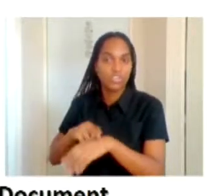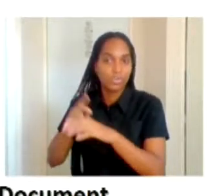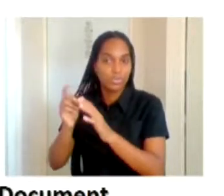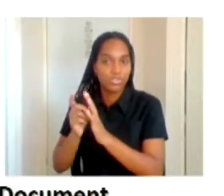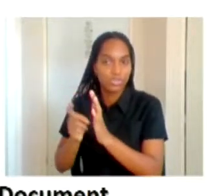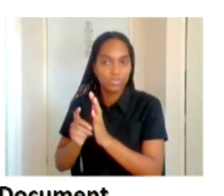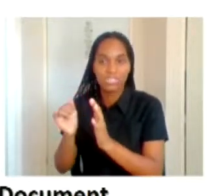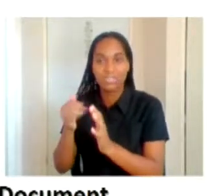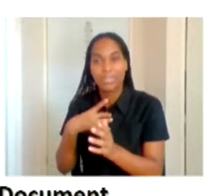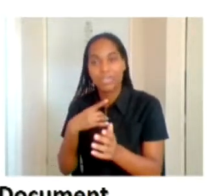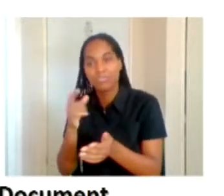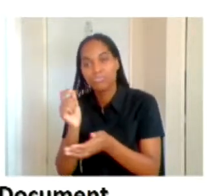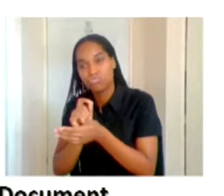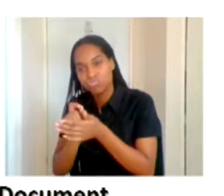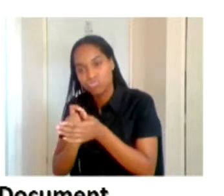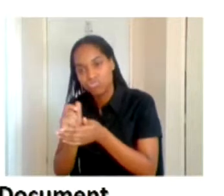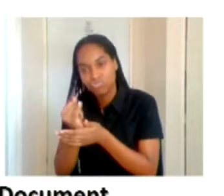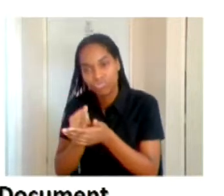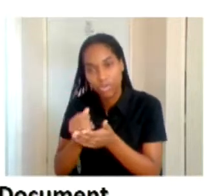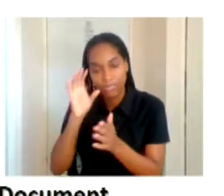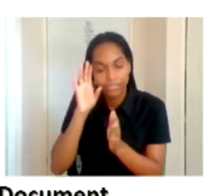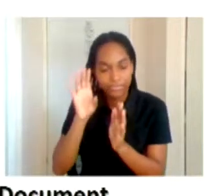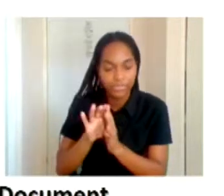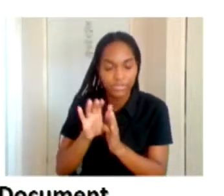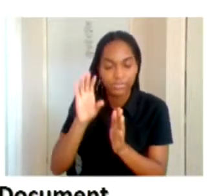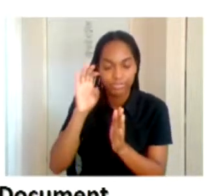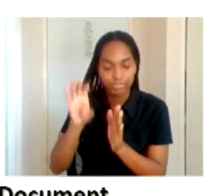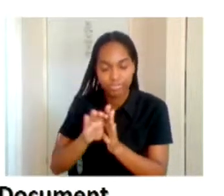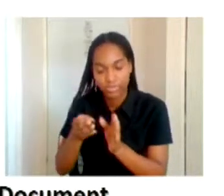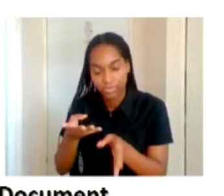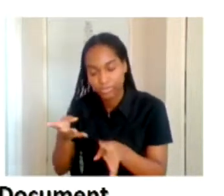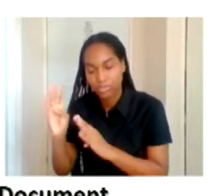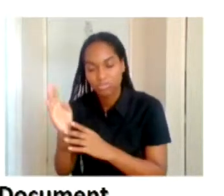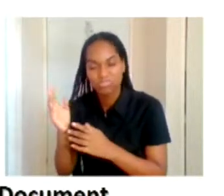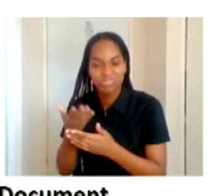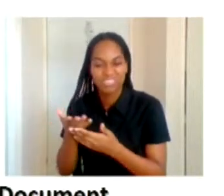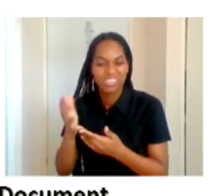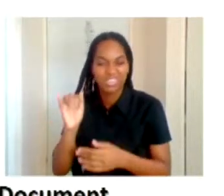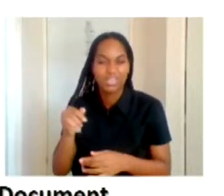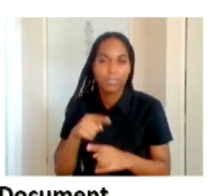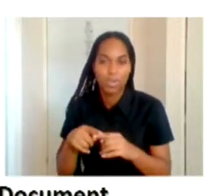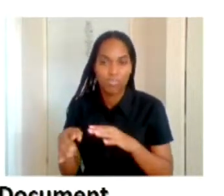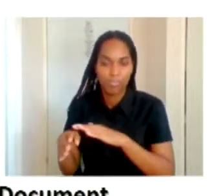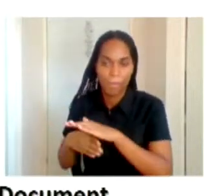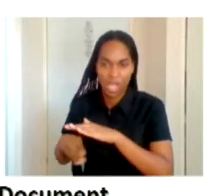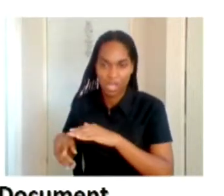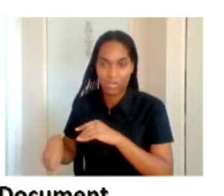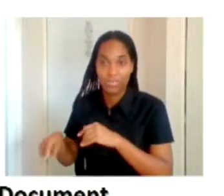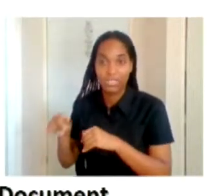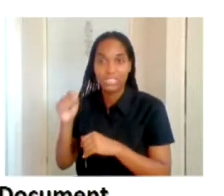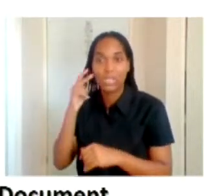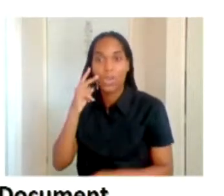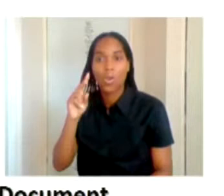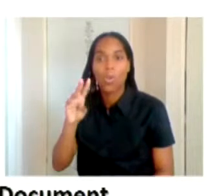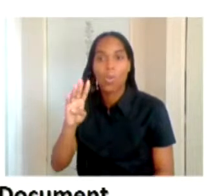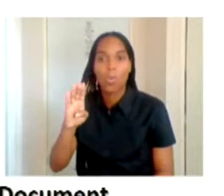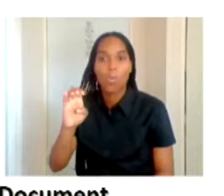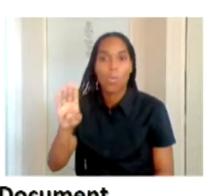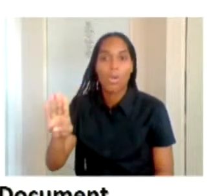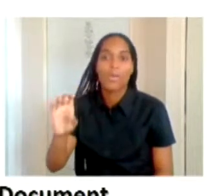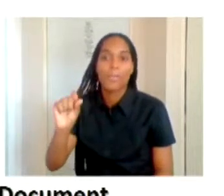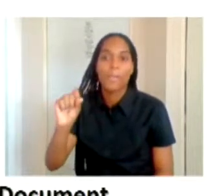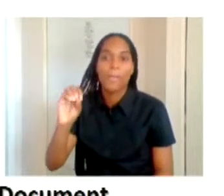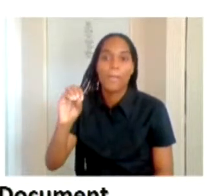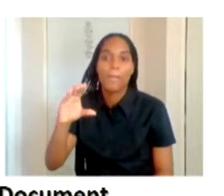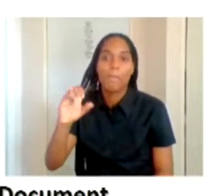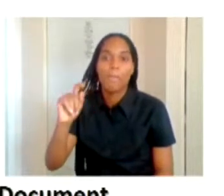draw pictures and load pictures and do things like that. But at the bottom there is actually the WebSocket API request. And what this one was actually